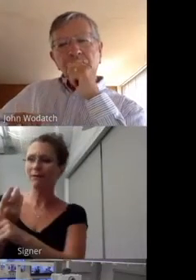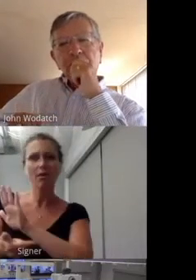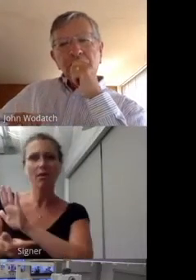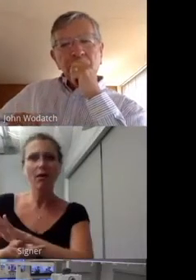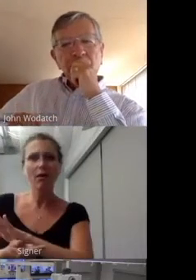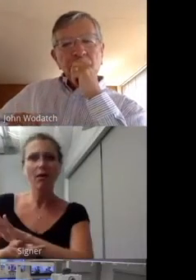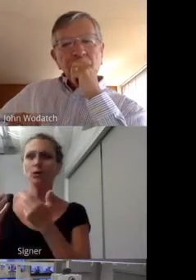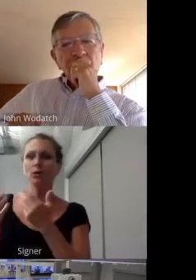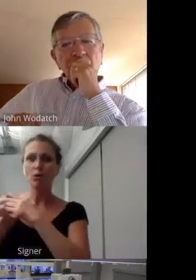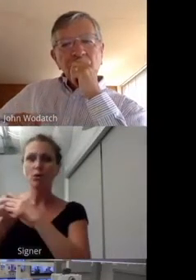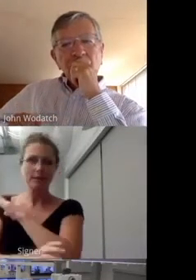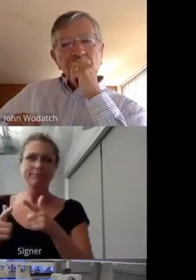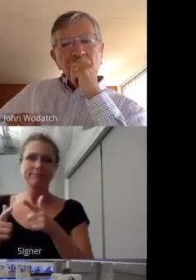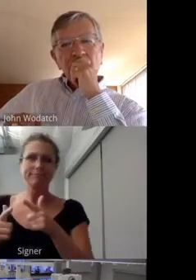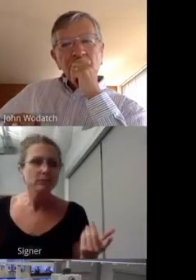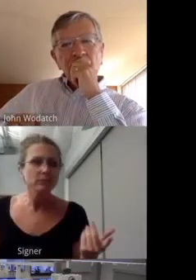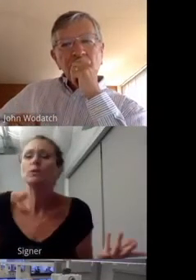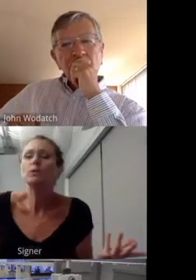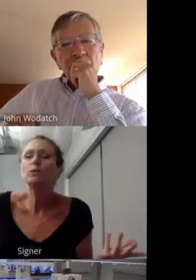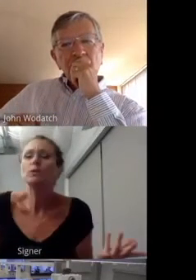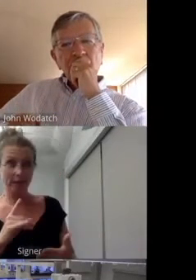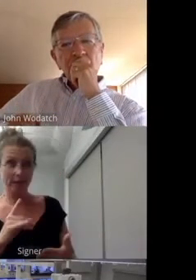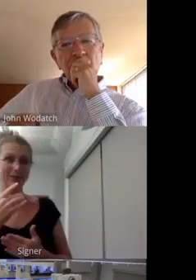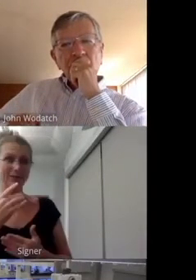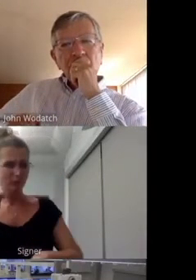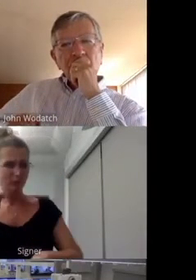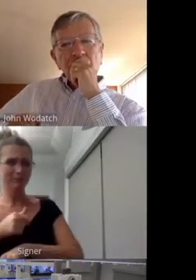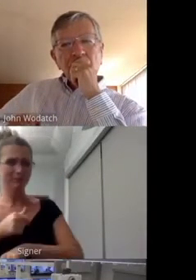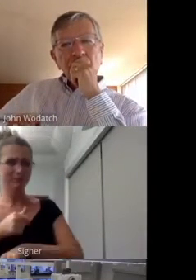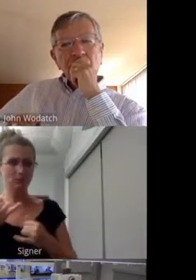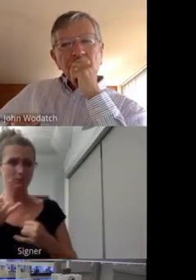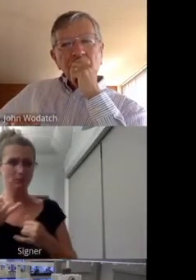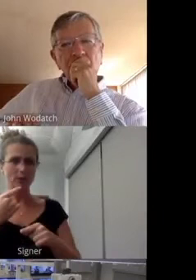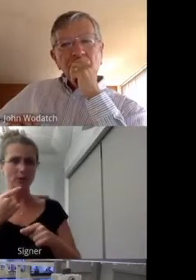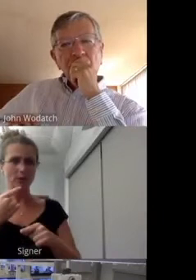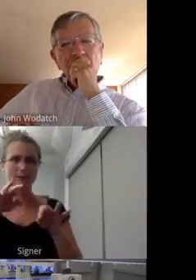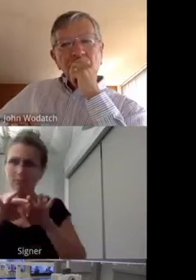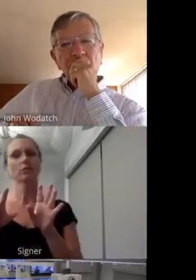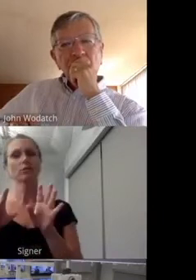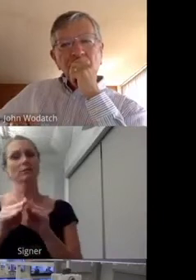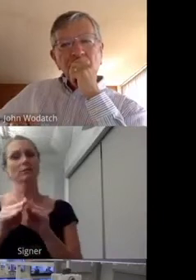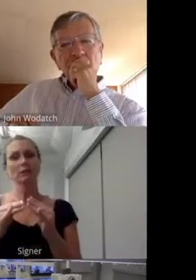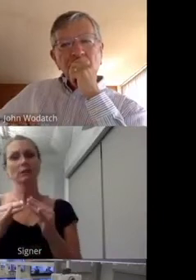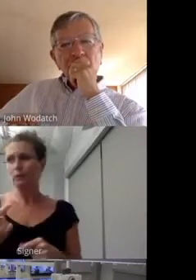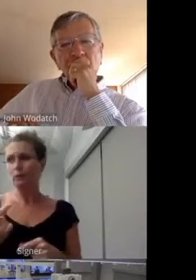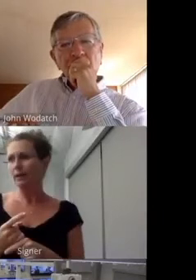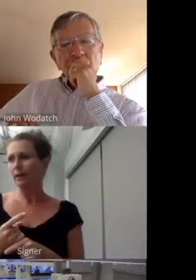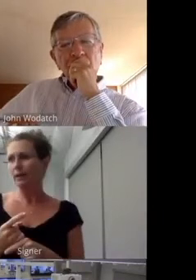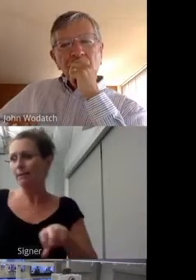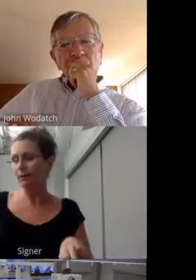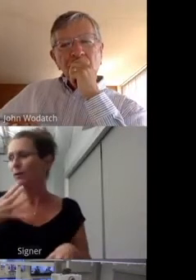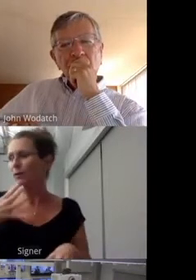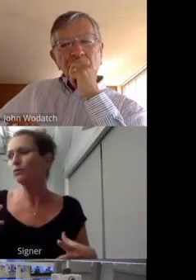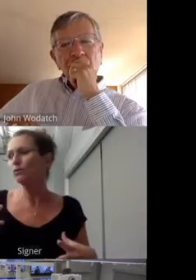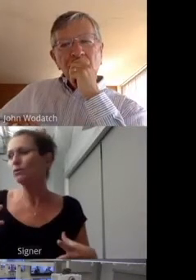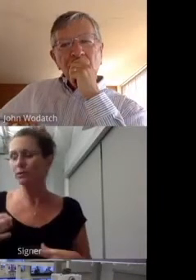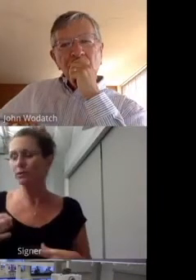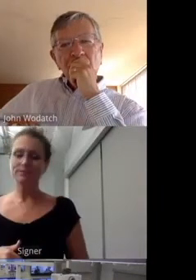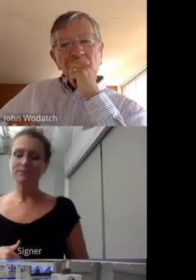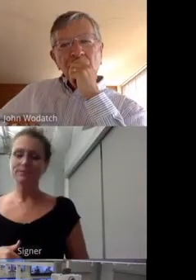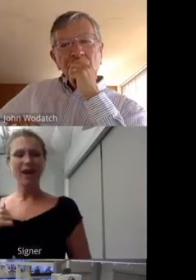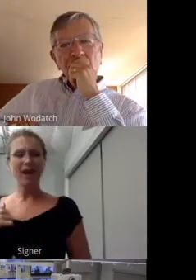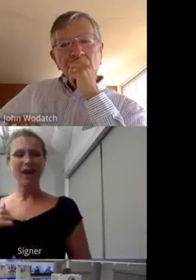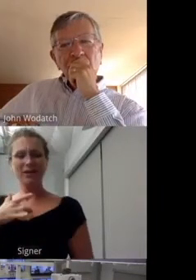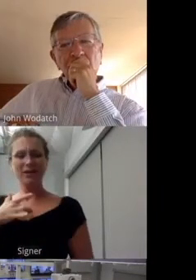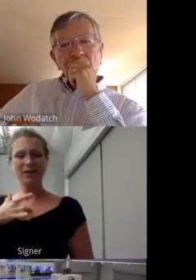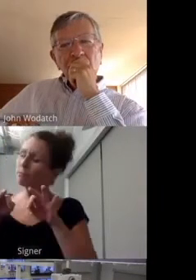for organizing this important session, this panel. Well, I thought it was very important that the bill, whatever that bill would